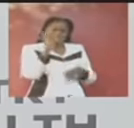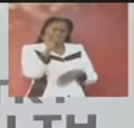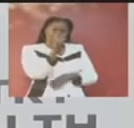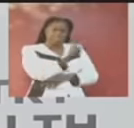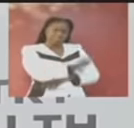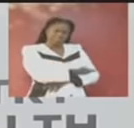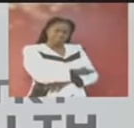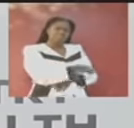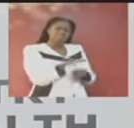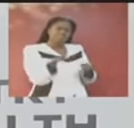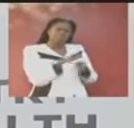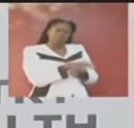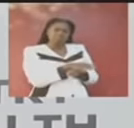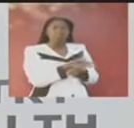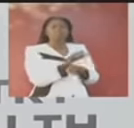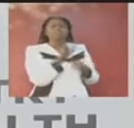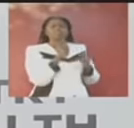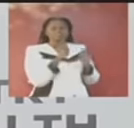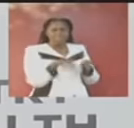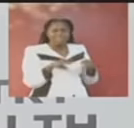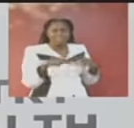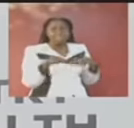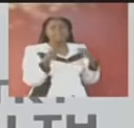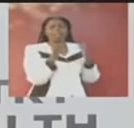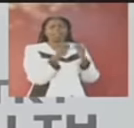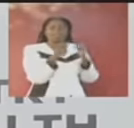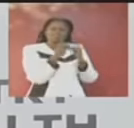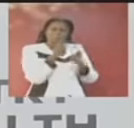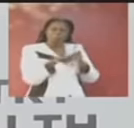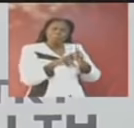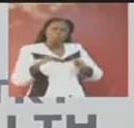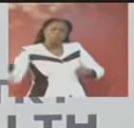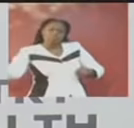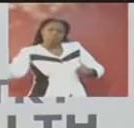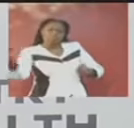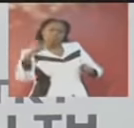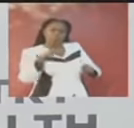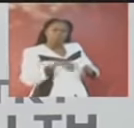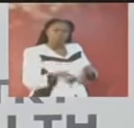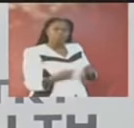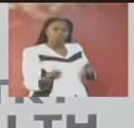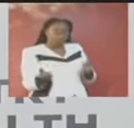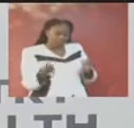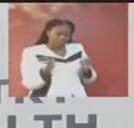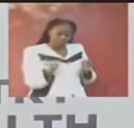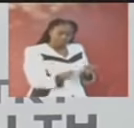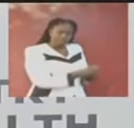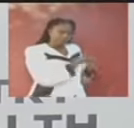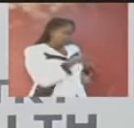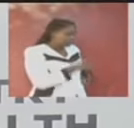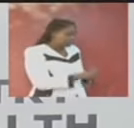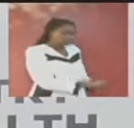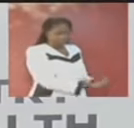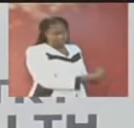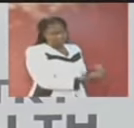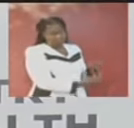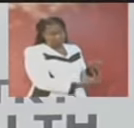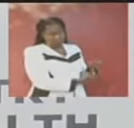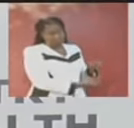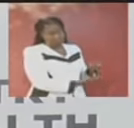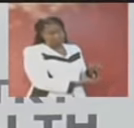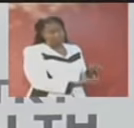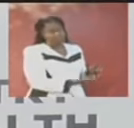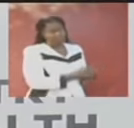which allows us for an increased number of repatriates. So in conclusion, Richard, there are several factors